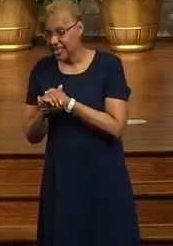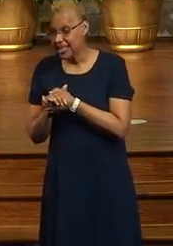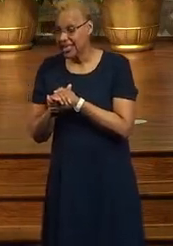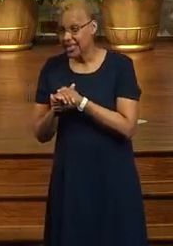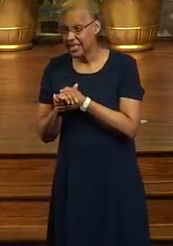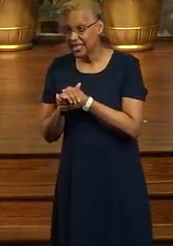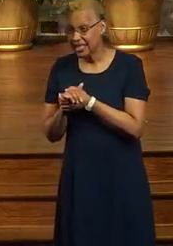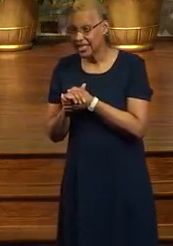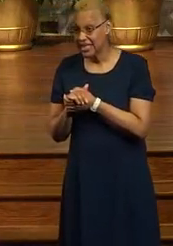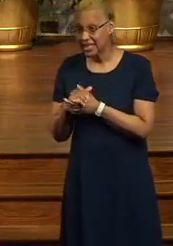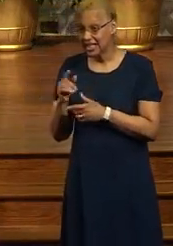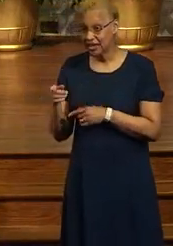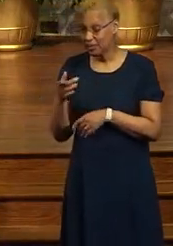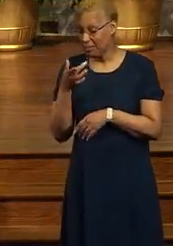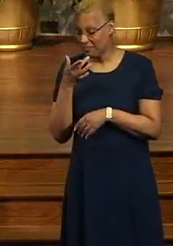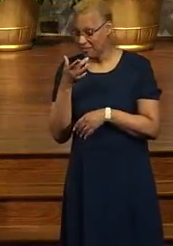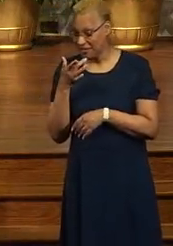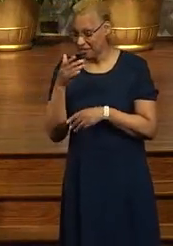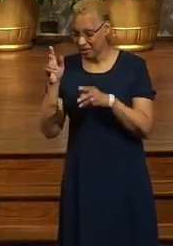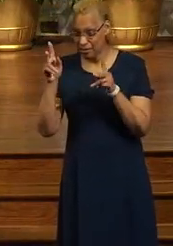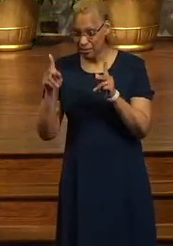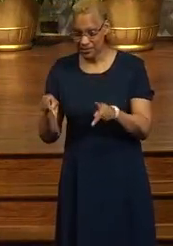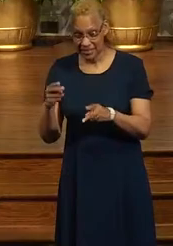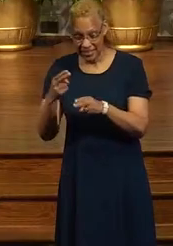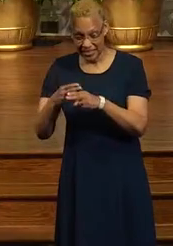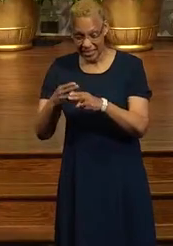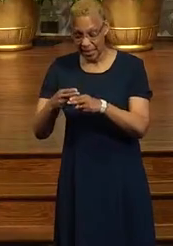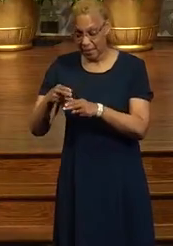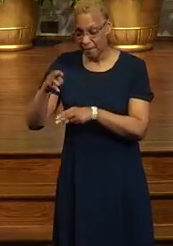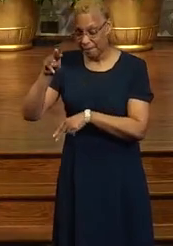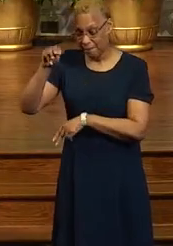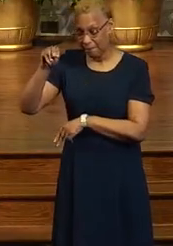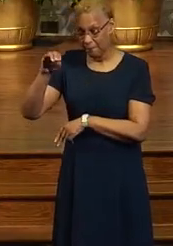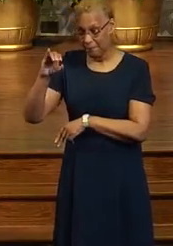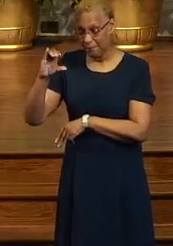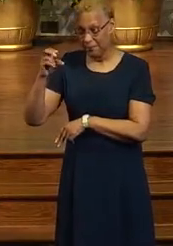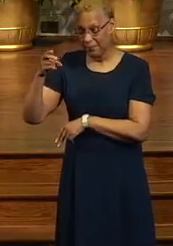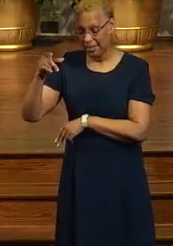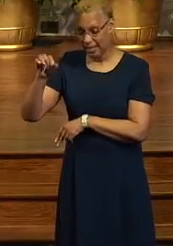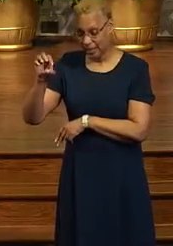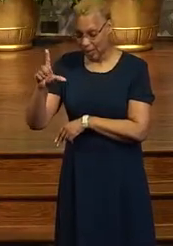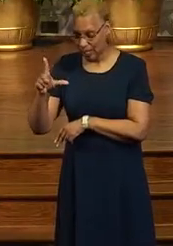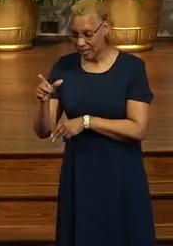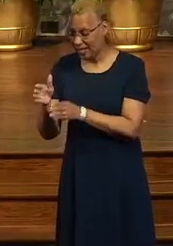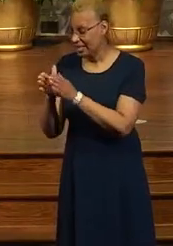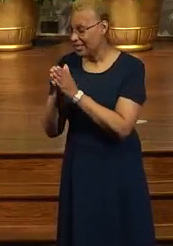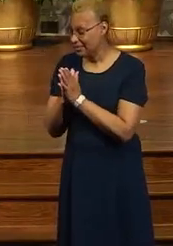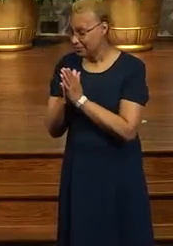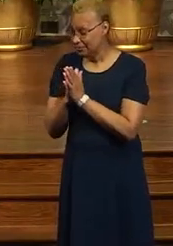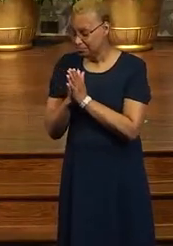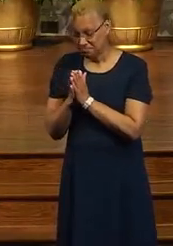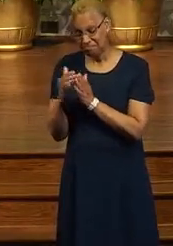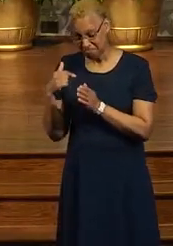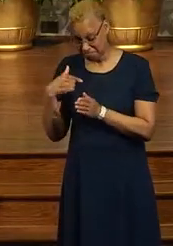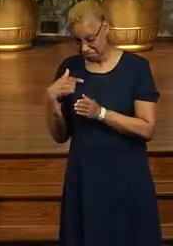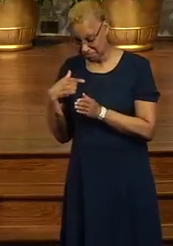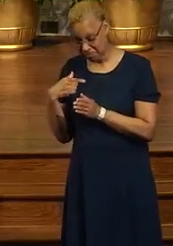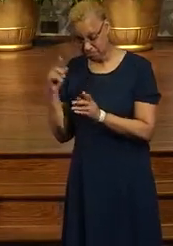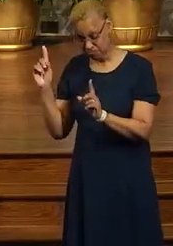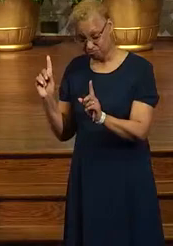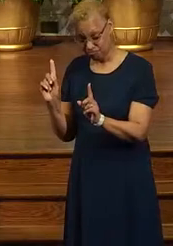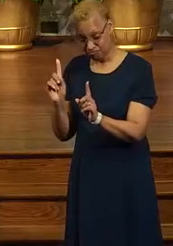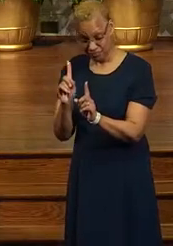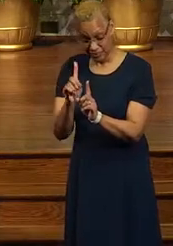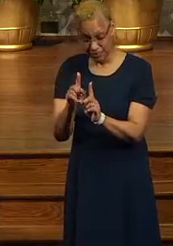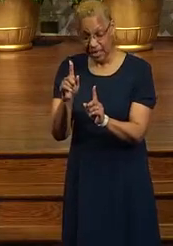to my favorite cashier. His name was Michael. And as I approached him, I